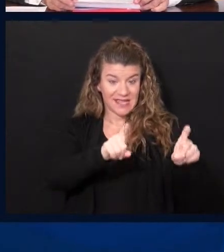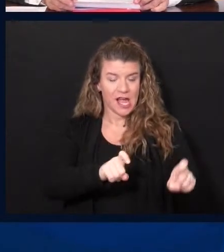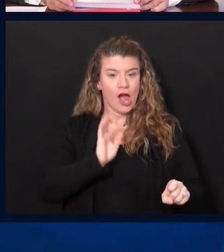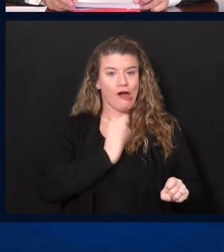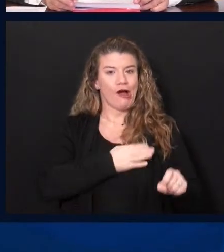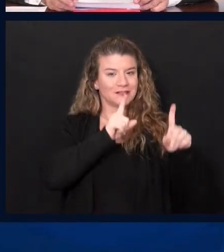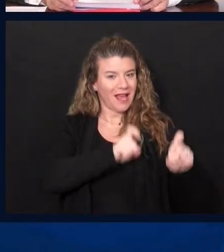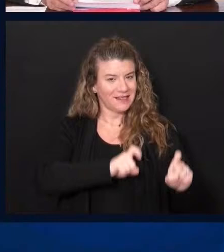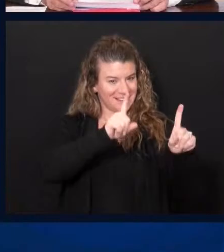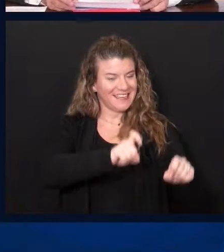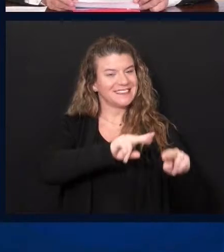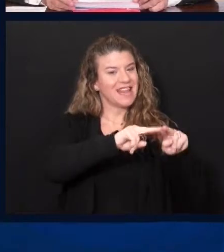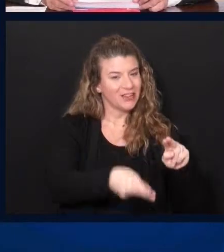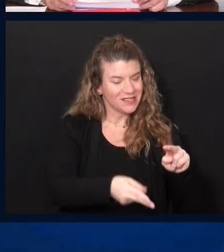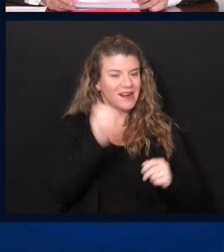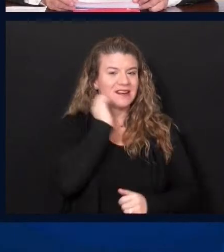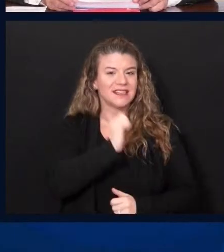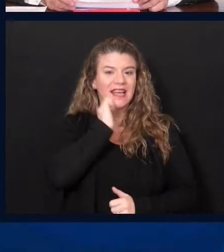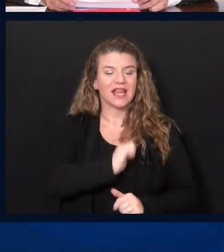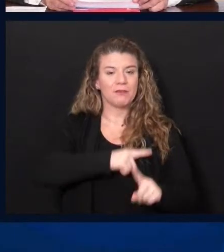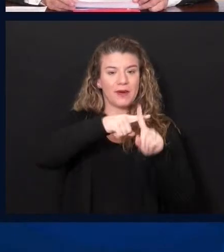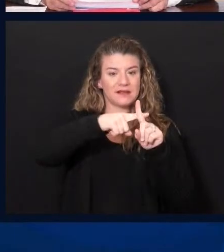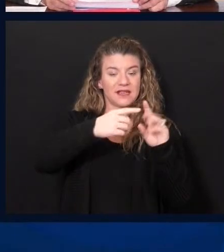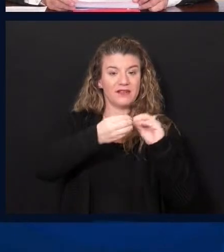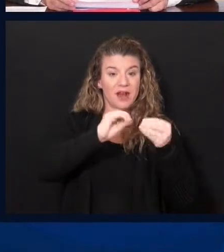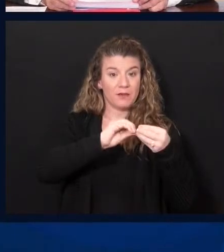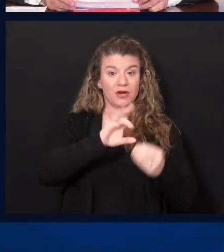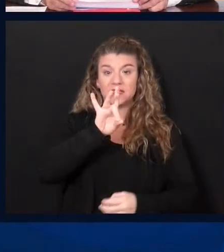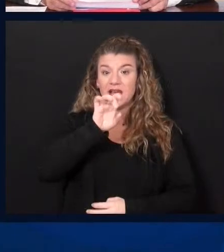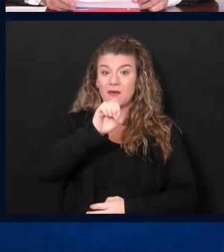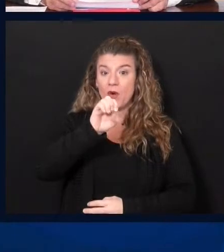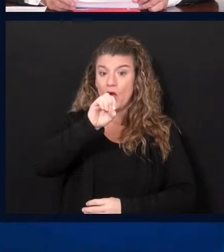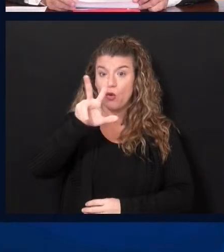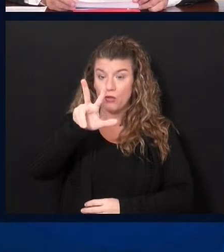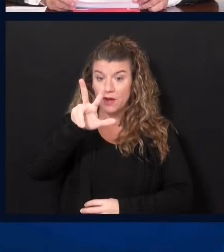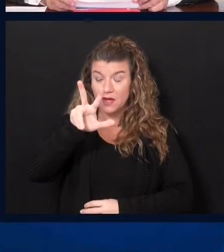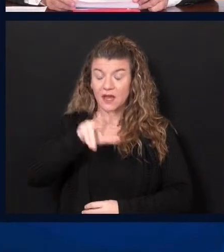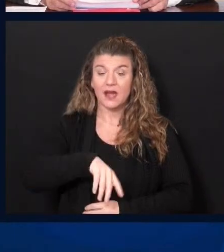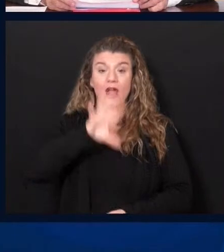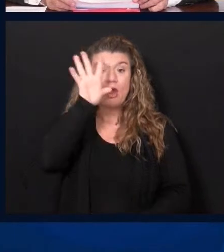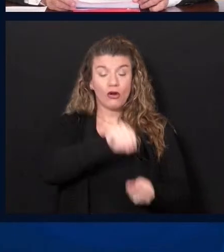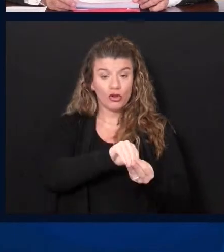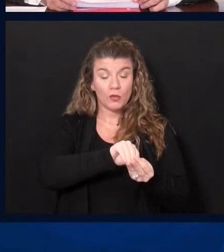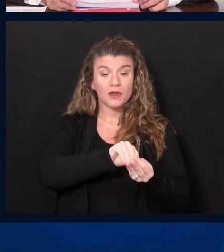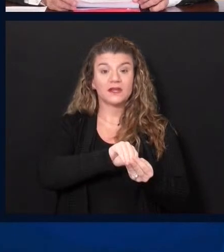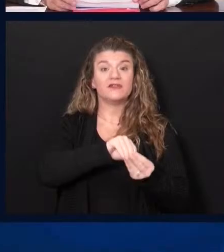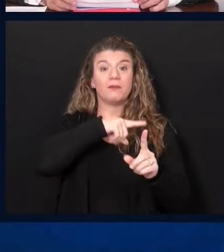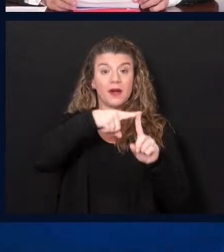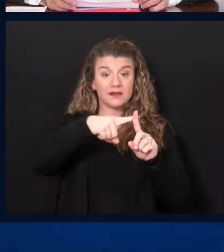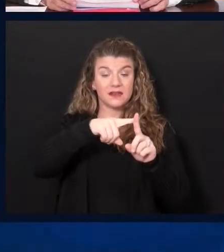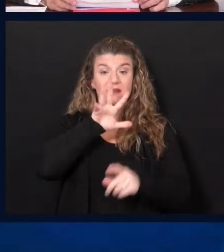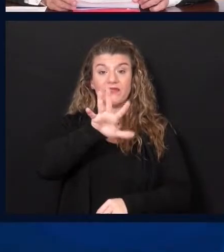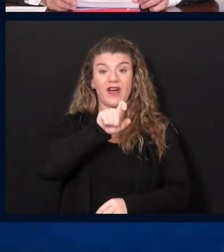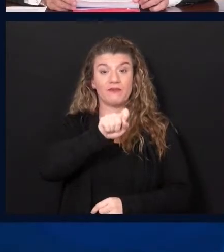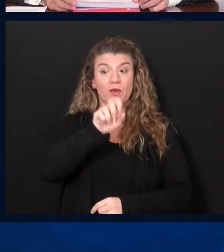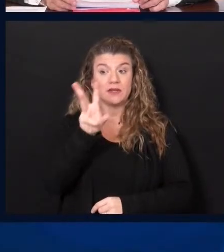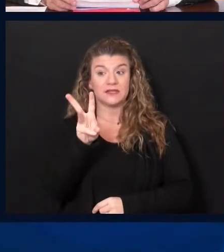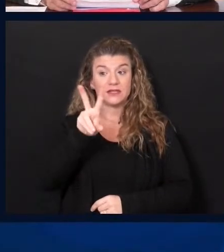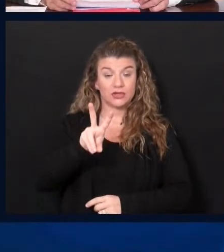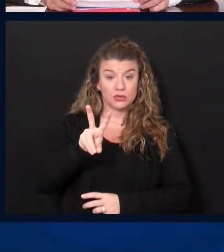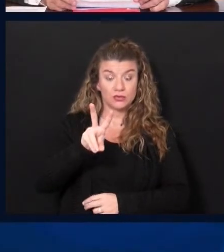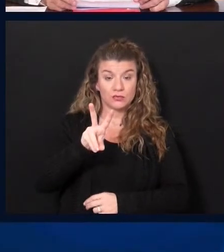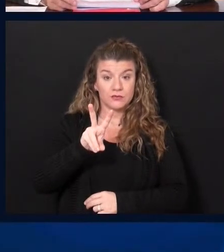down. Our daily positivity rate was 8.03. Our cumulative positive is